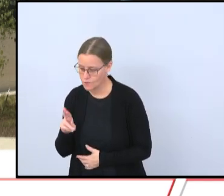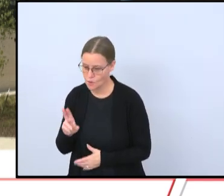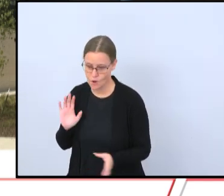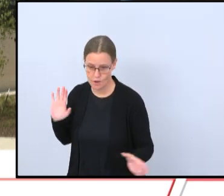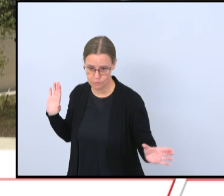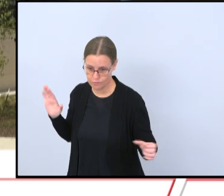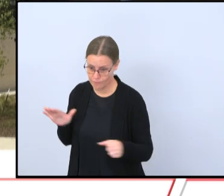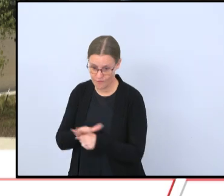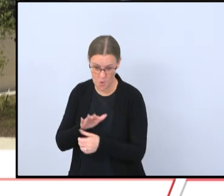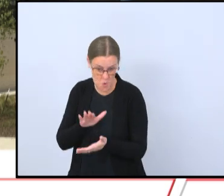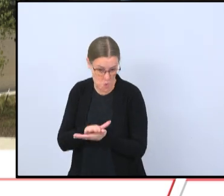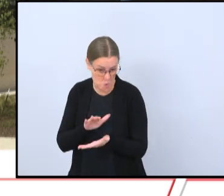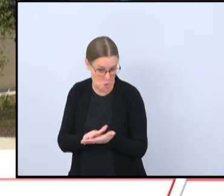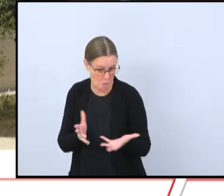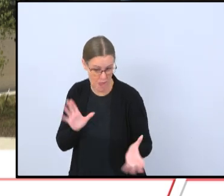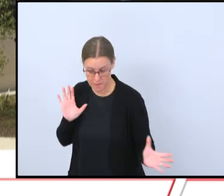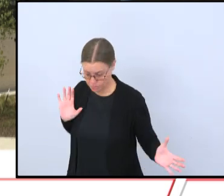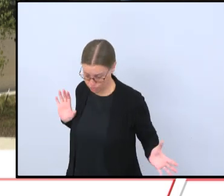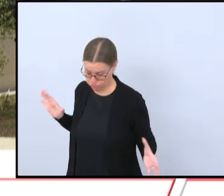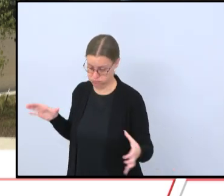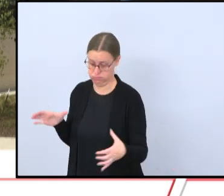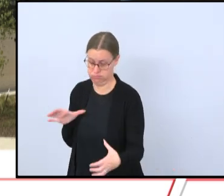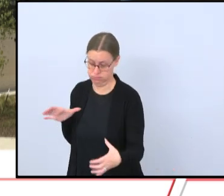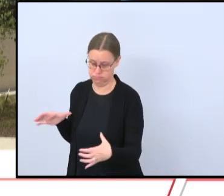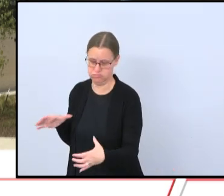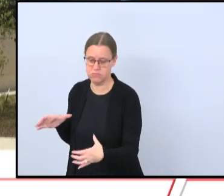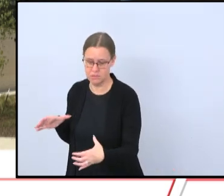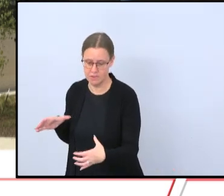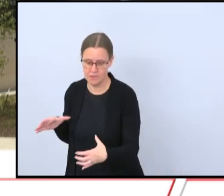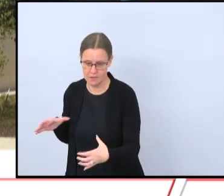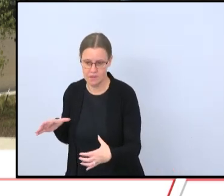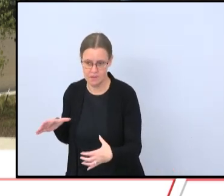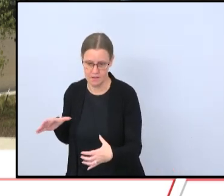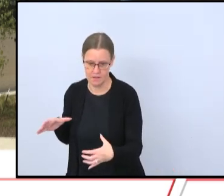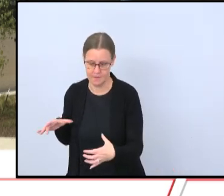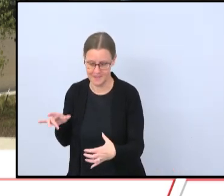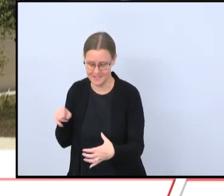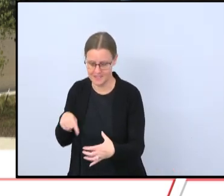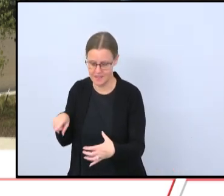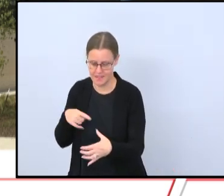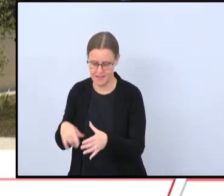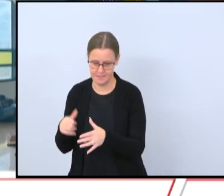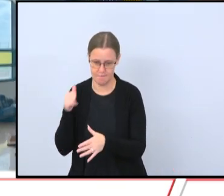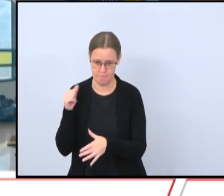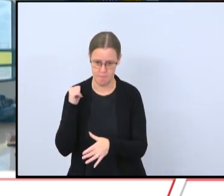gatherings of the whole school potentially even, as that whole area just opens up to the back of the campus.